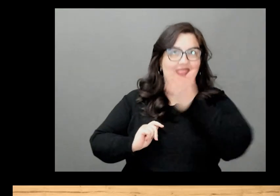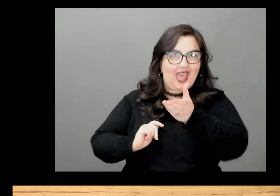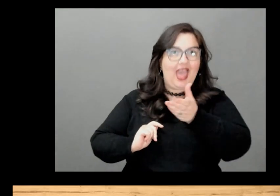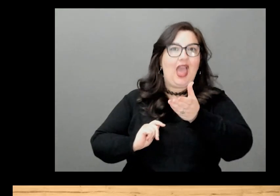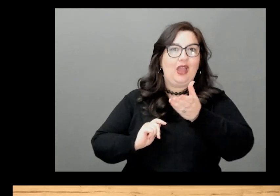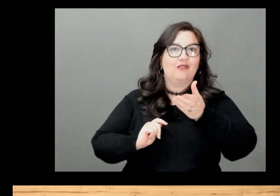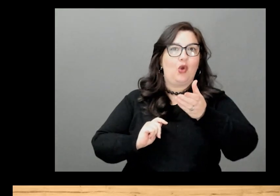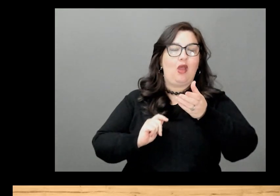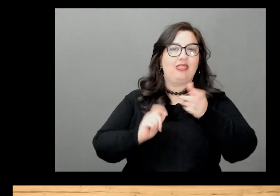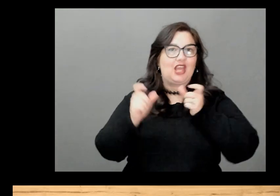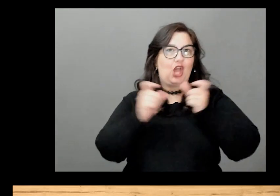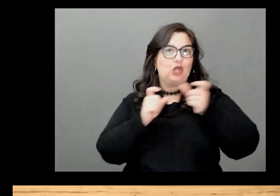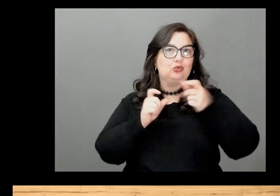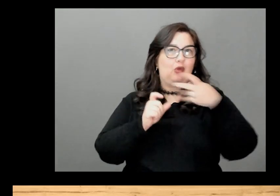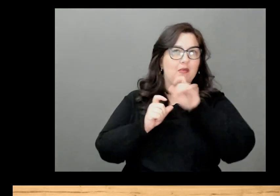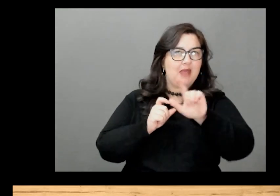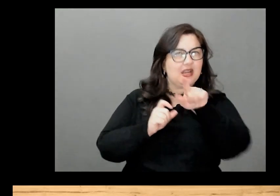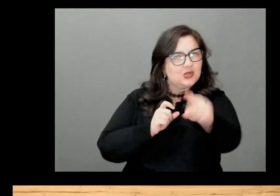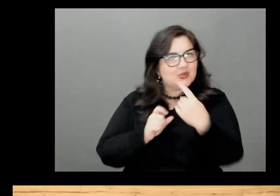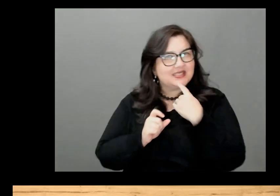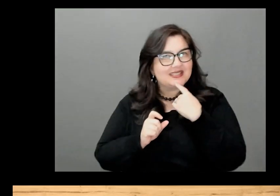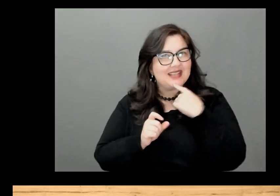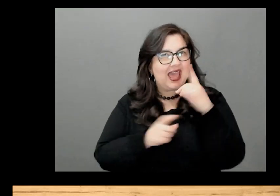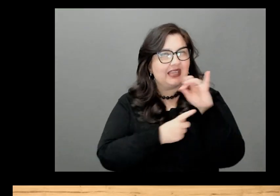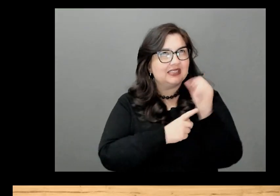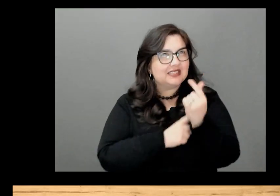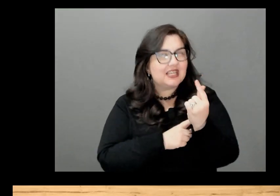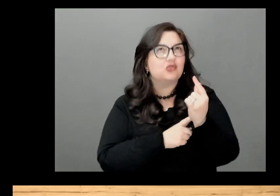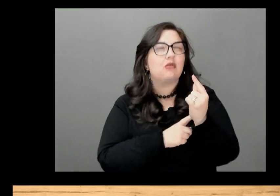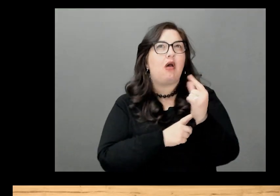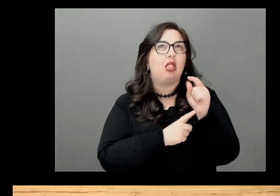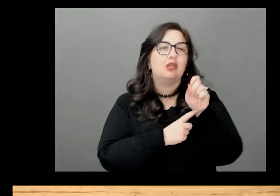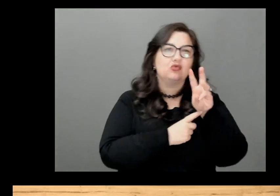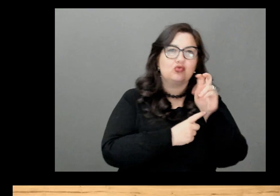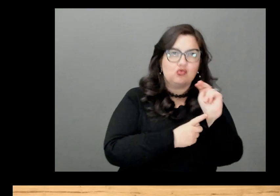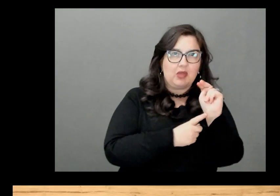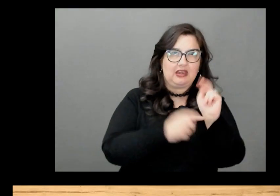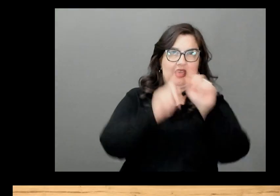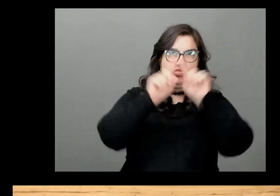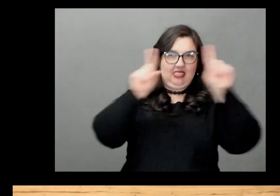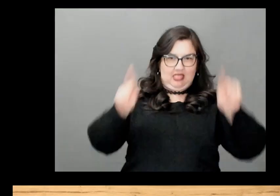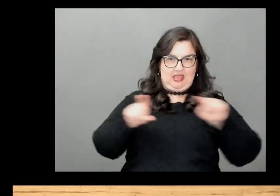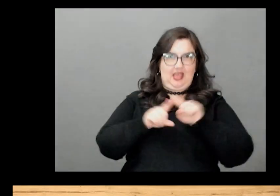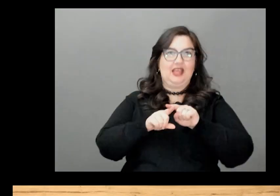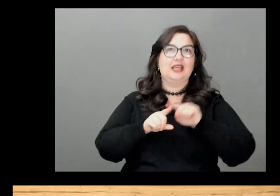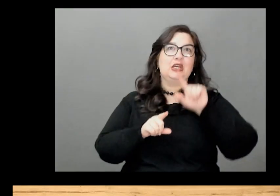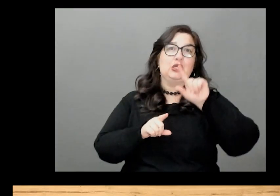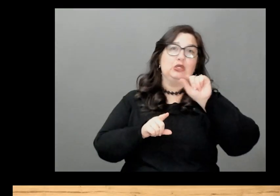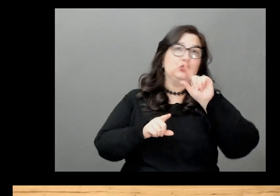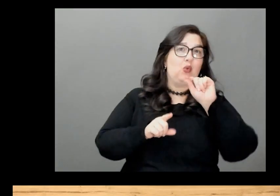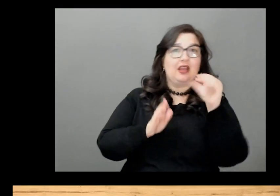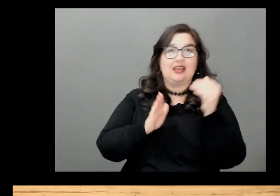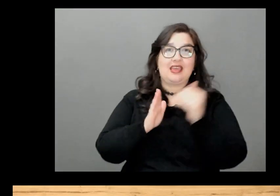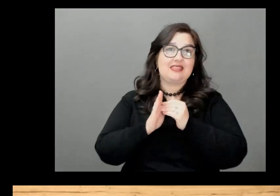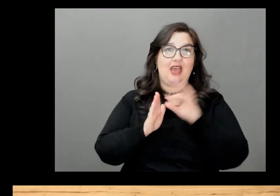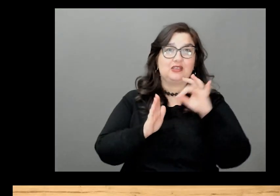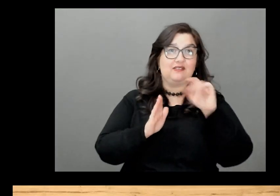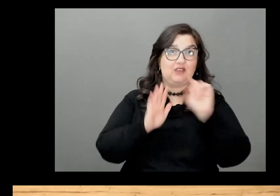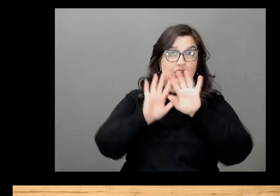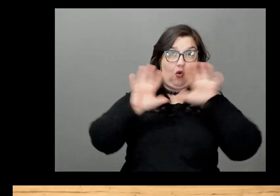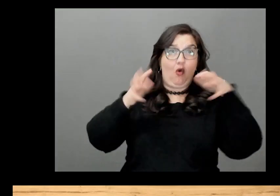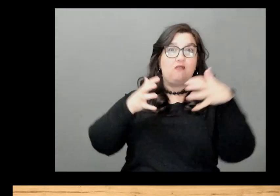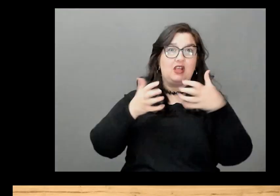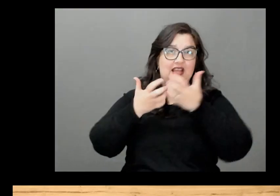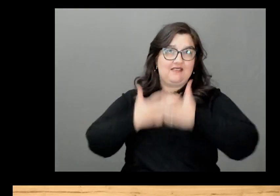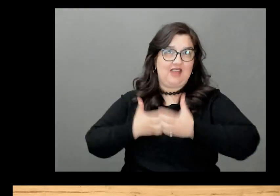say like a digital twin, it sounds like I'm able to take that sort of 20,000 foot overlook of my factory and now turn it into a